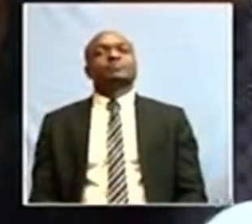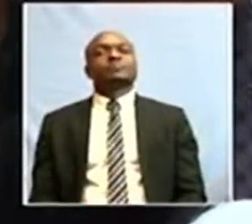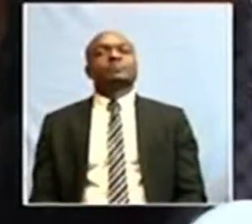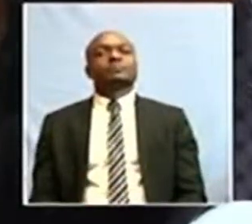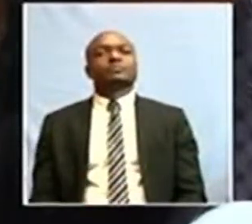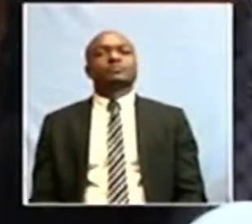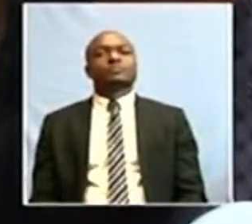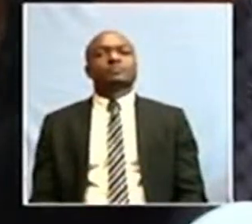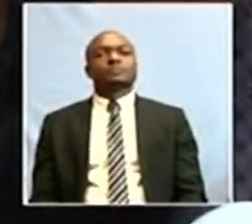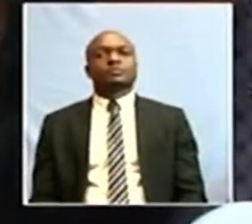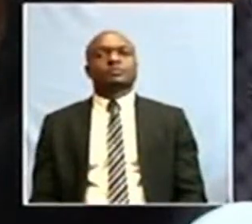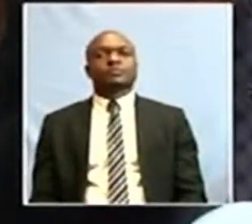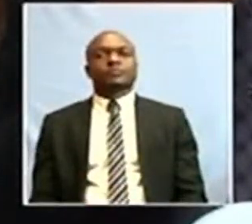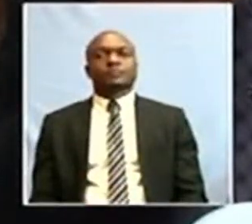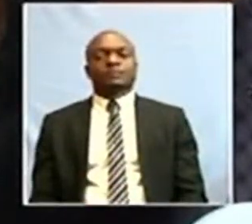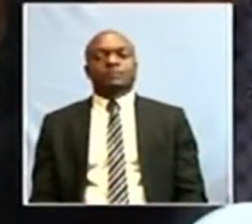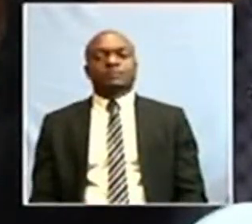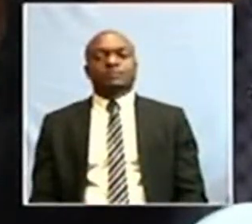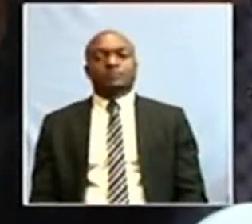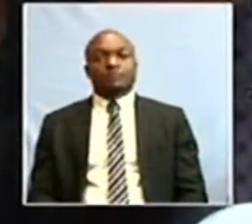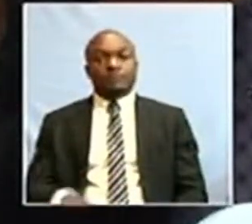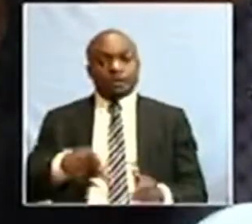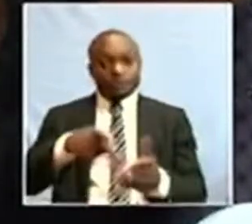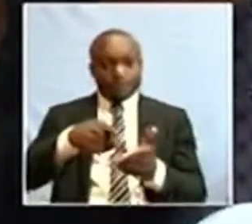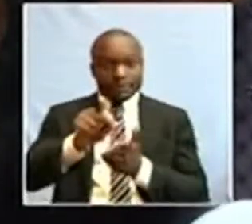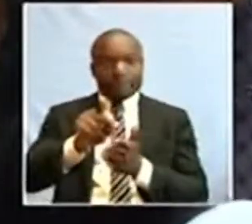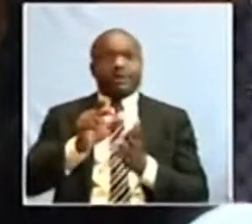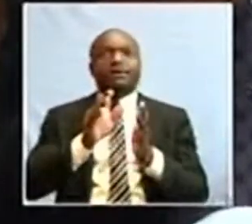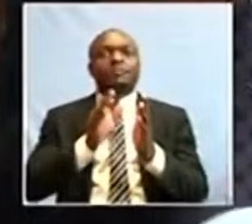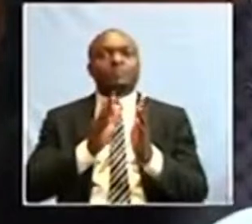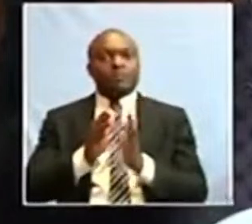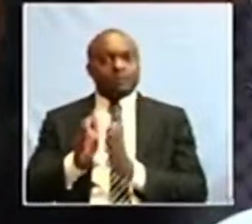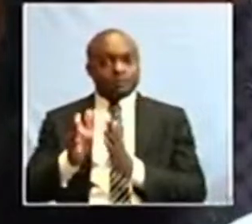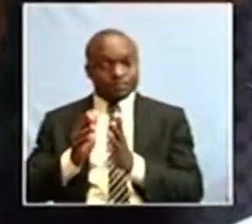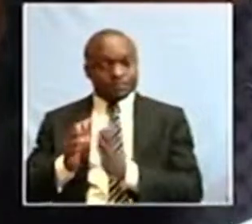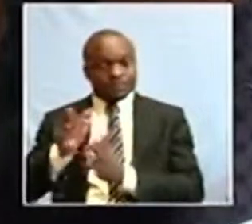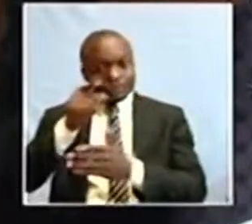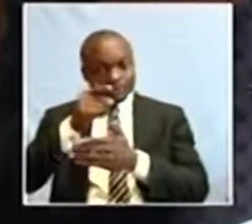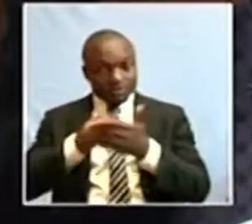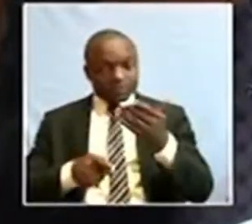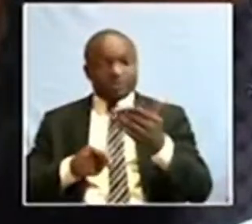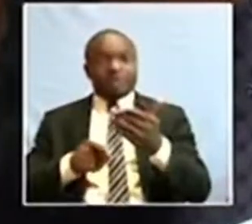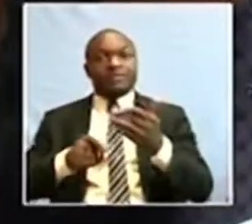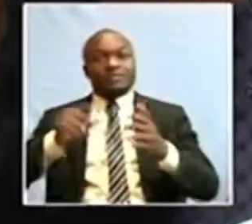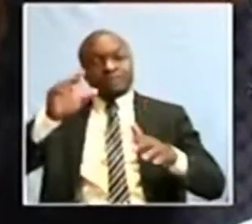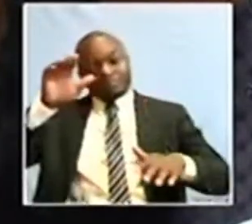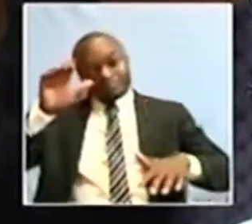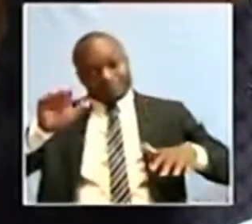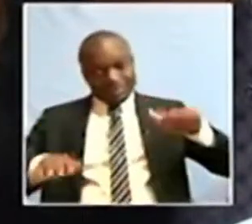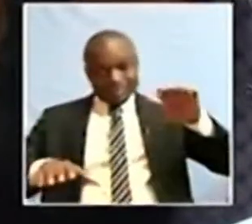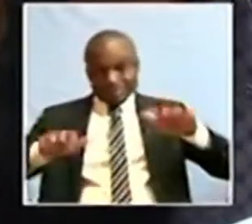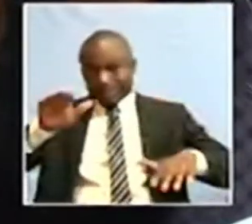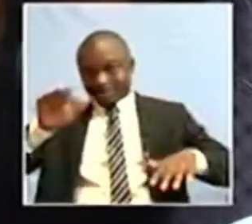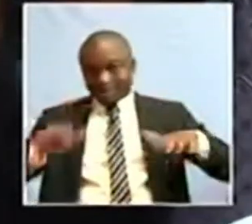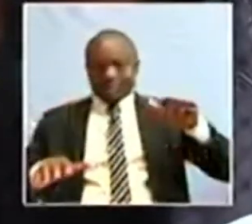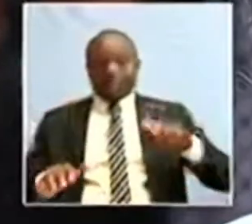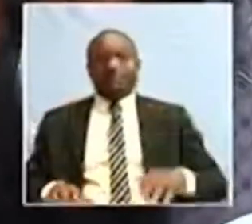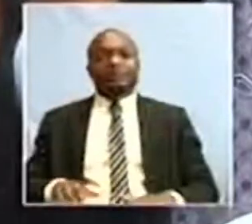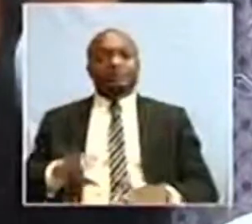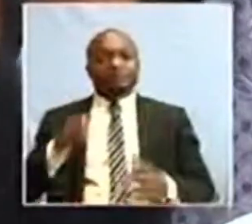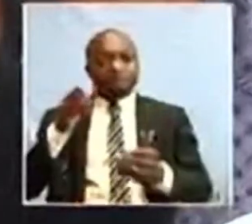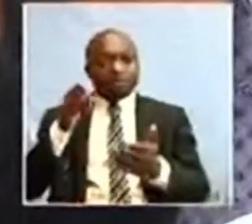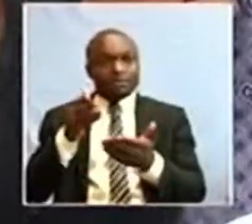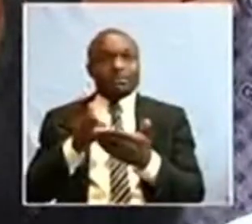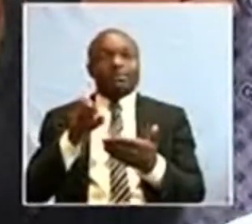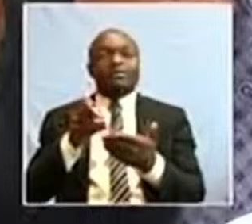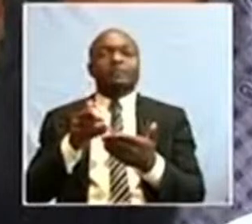I think on the payment plan. What is the current balance of these funds